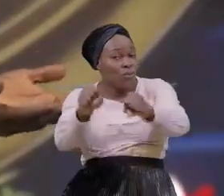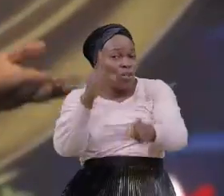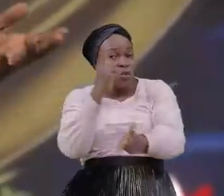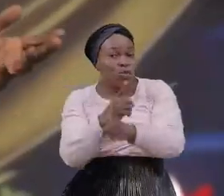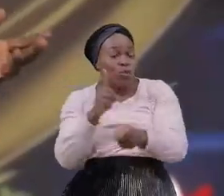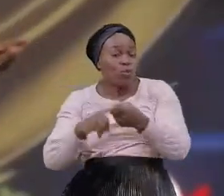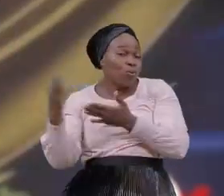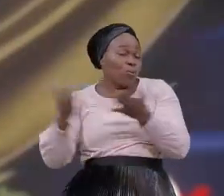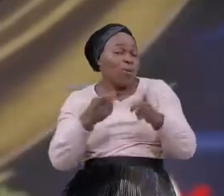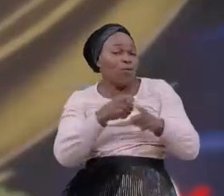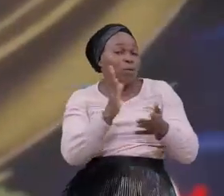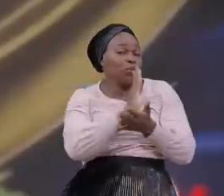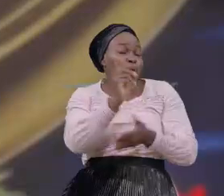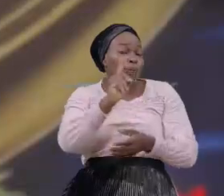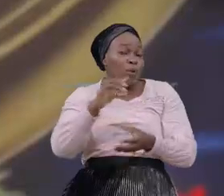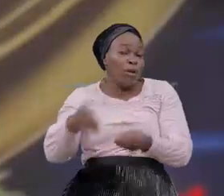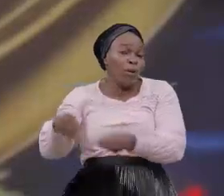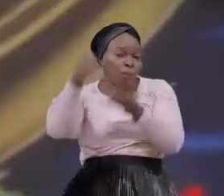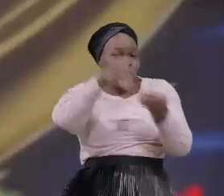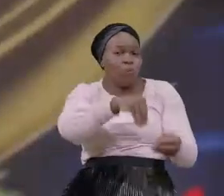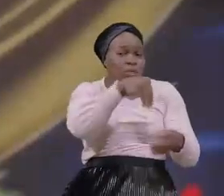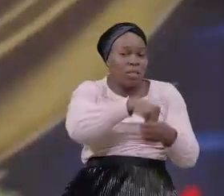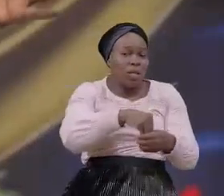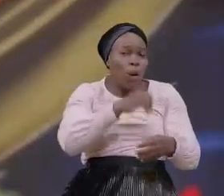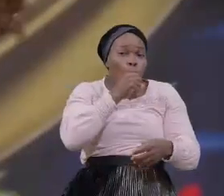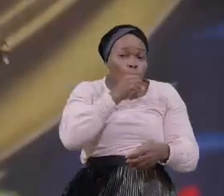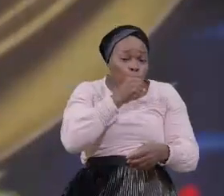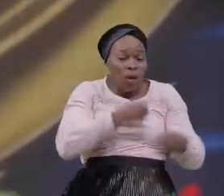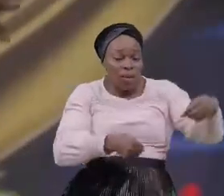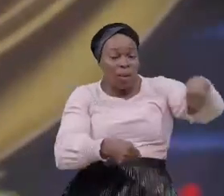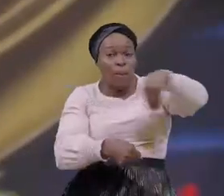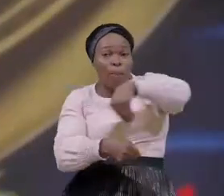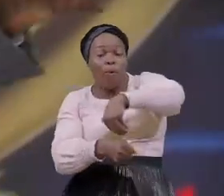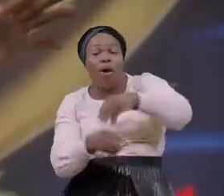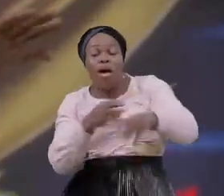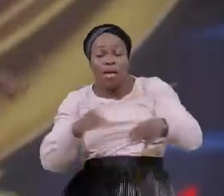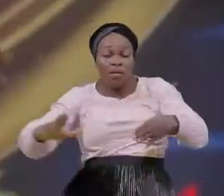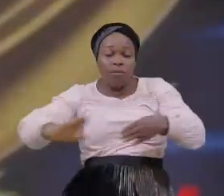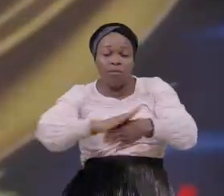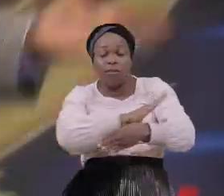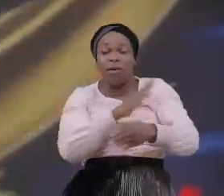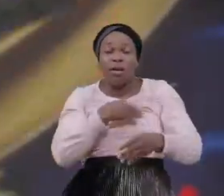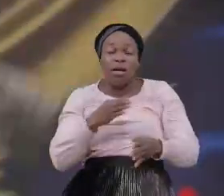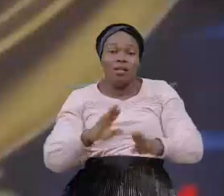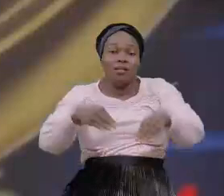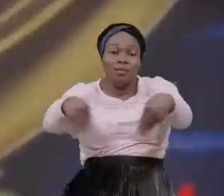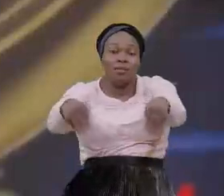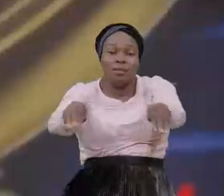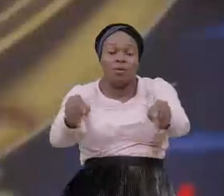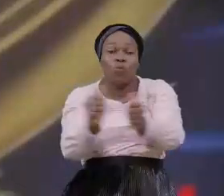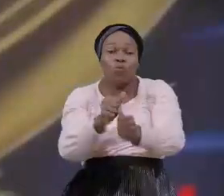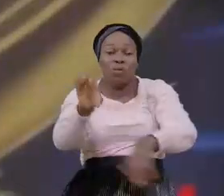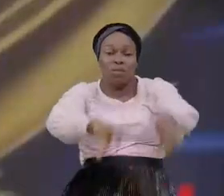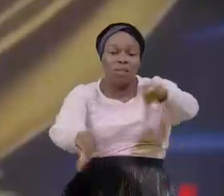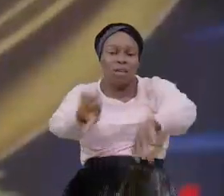they put in the cellophane something and they put in the sun and, you know, the chemicals that mixes with that.